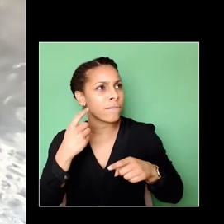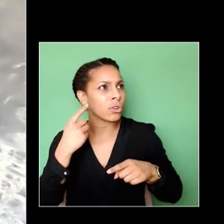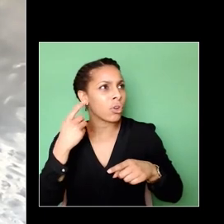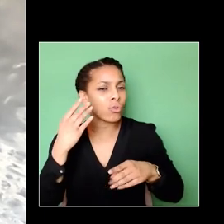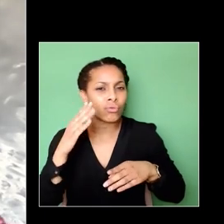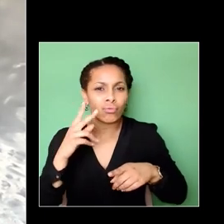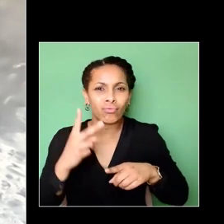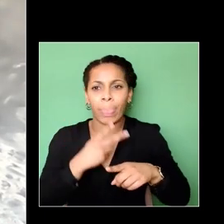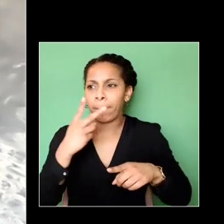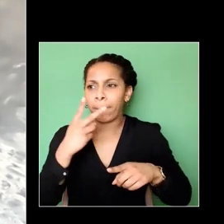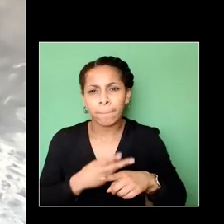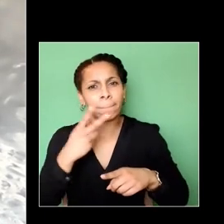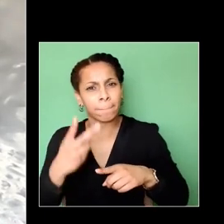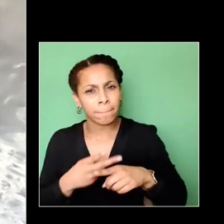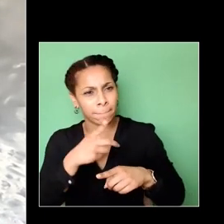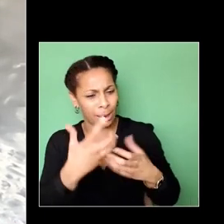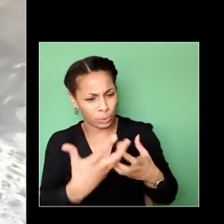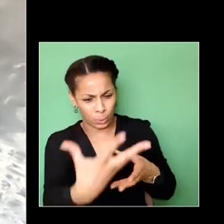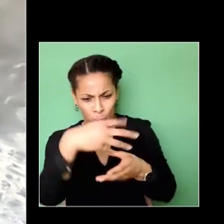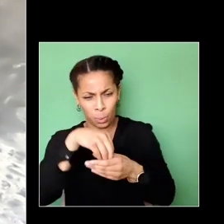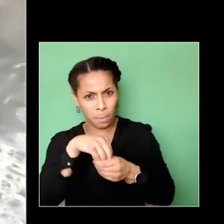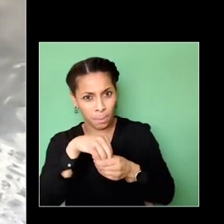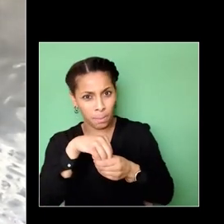important, and translating that